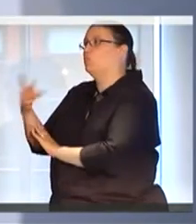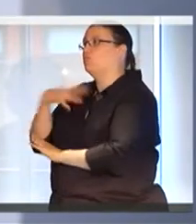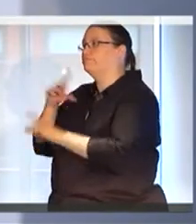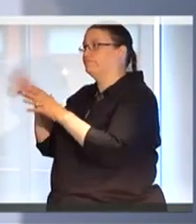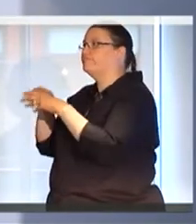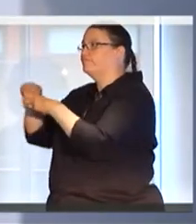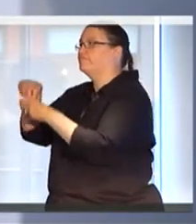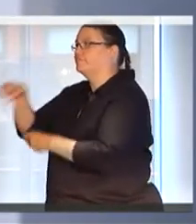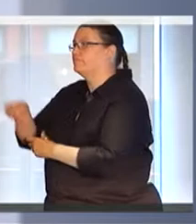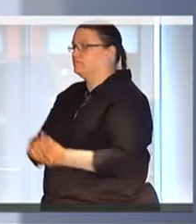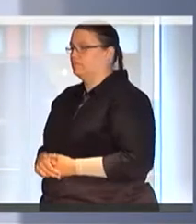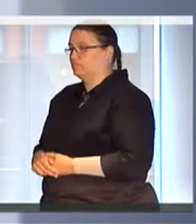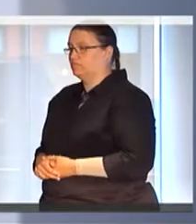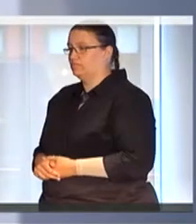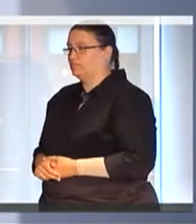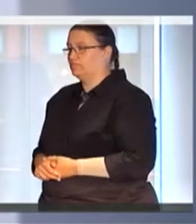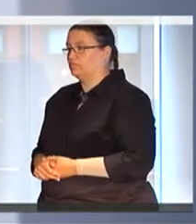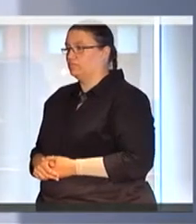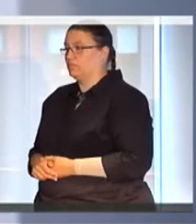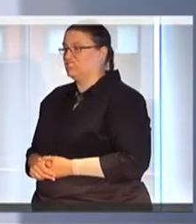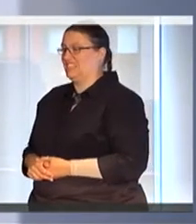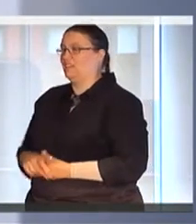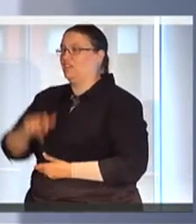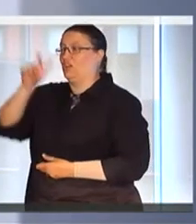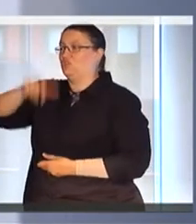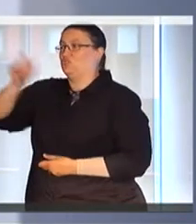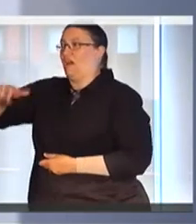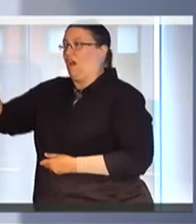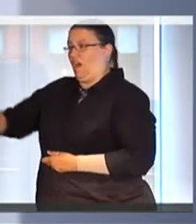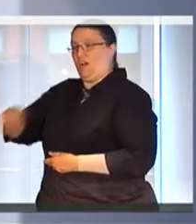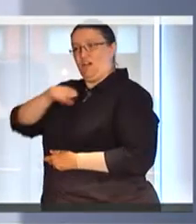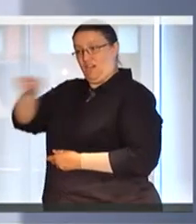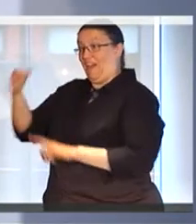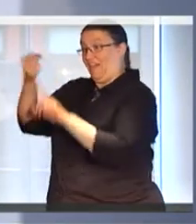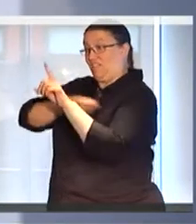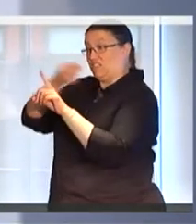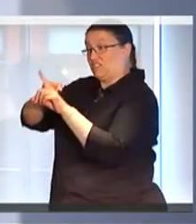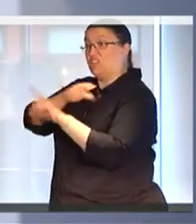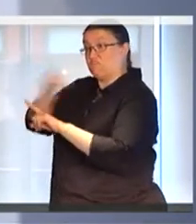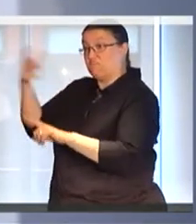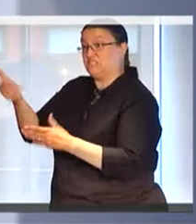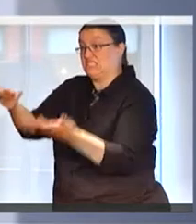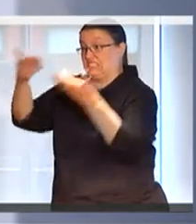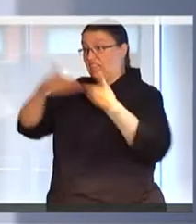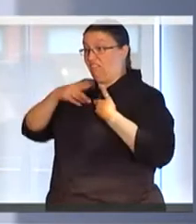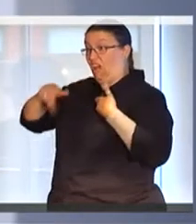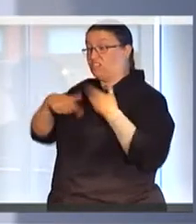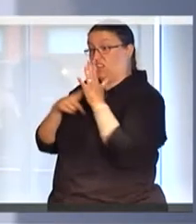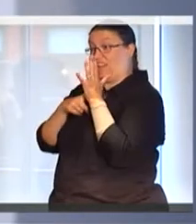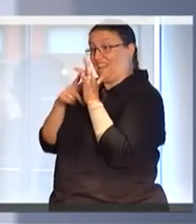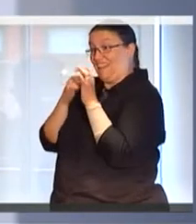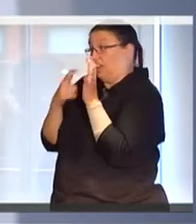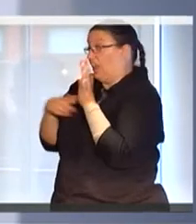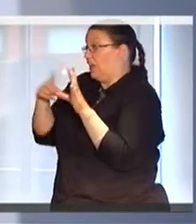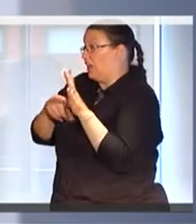While we're not expecting consumer advocates to provide us with legally binding evidence, we do need to have some basis on to which to commence an